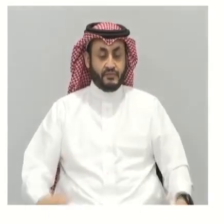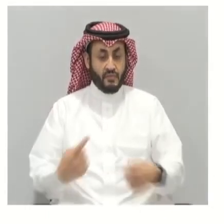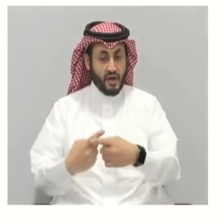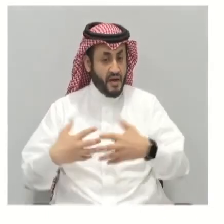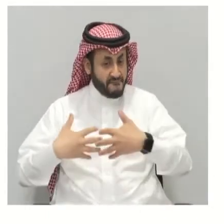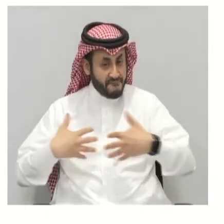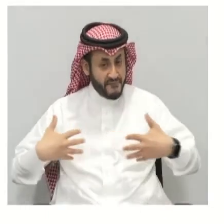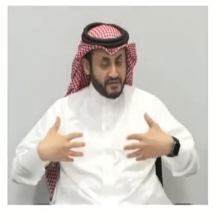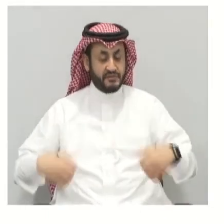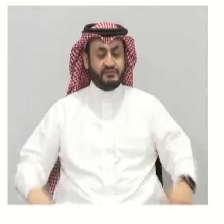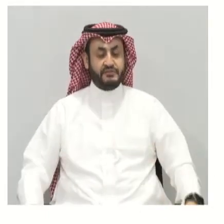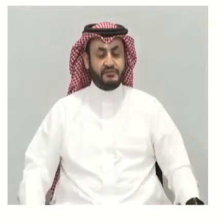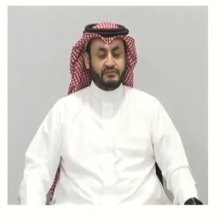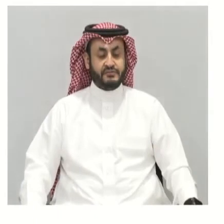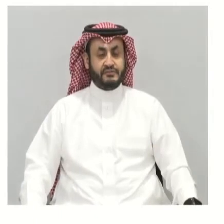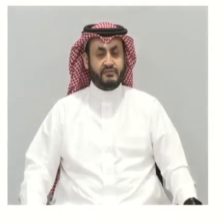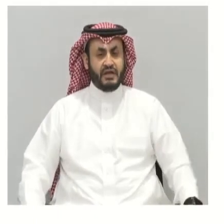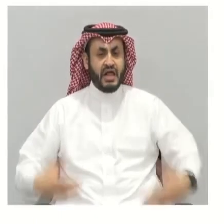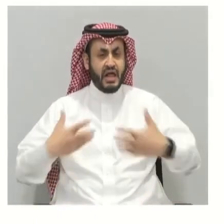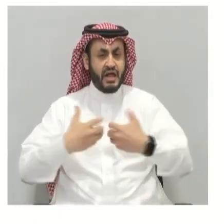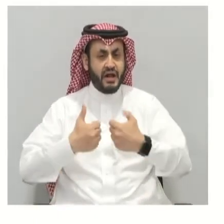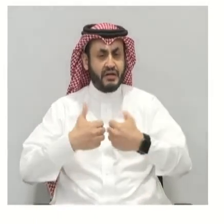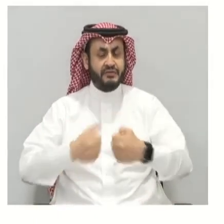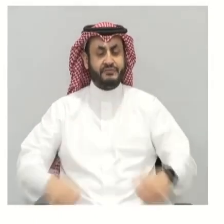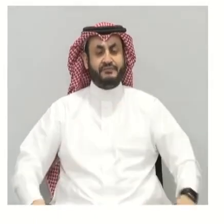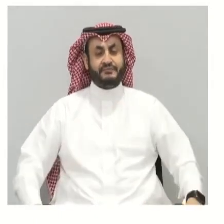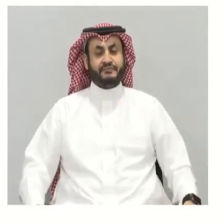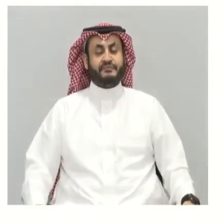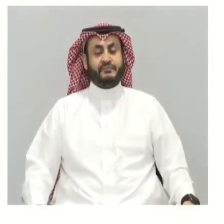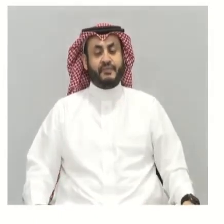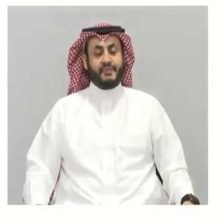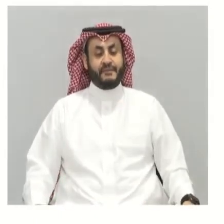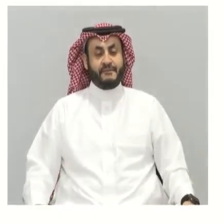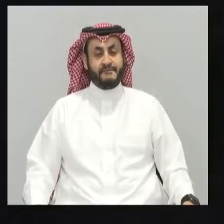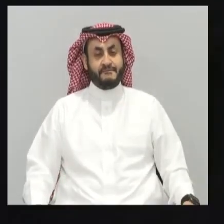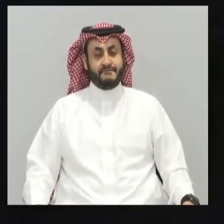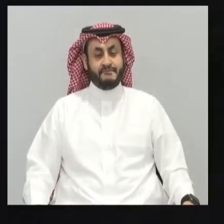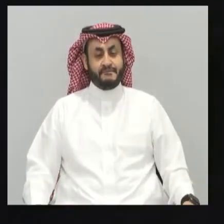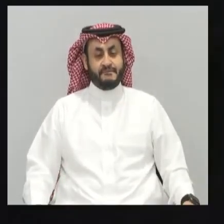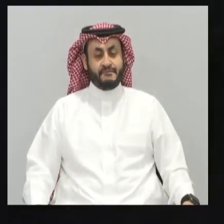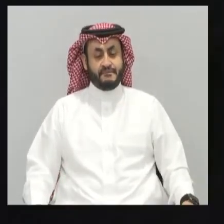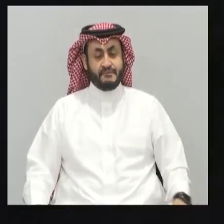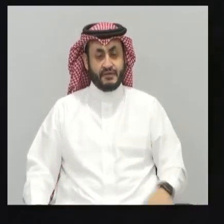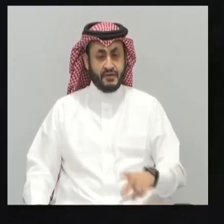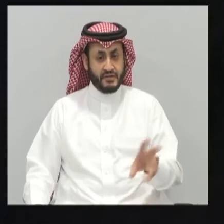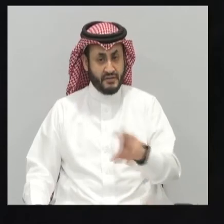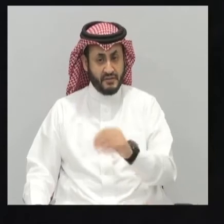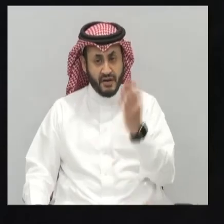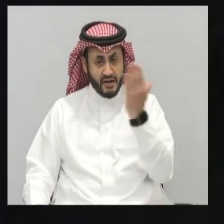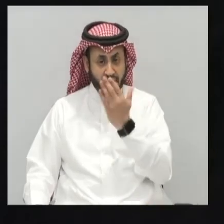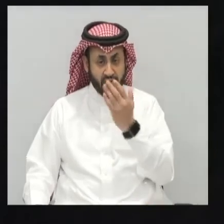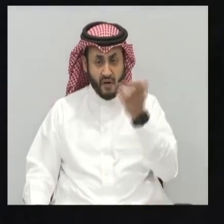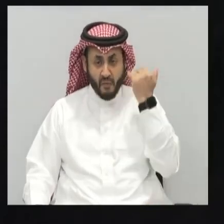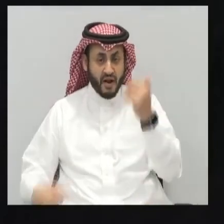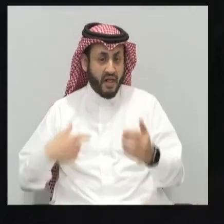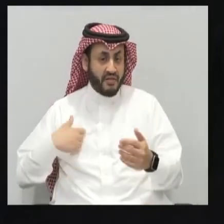fun, it is exciting, and it's challenging. So, in the article, there were mentioned three players,